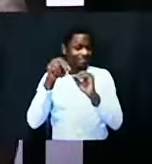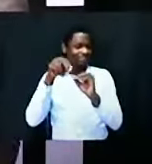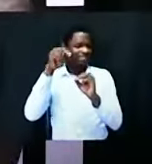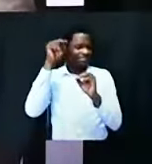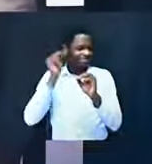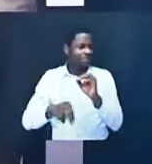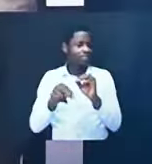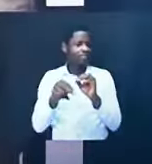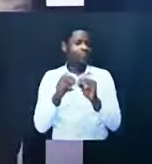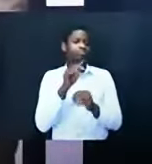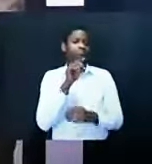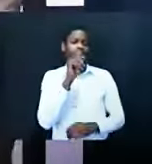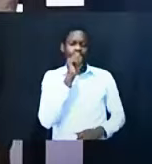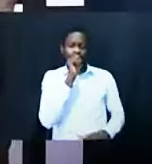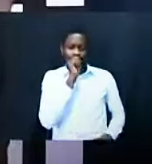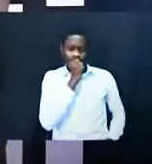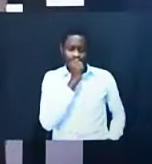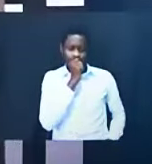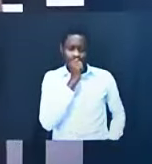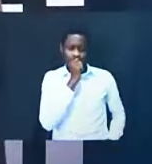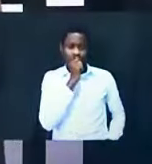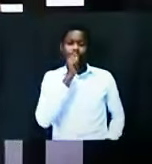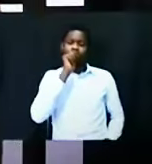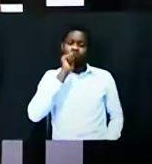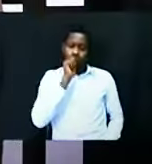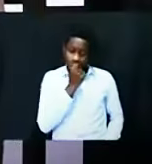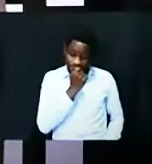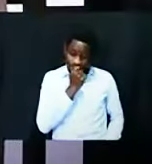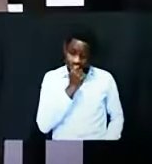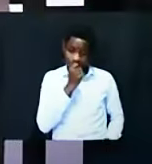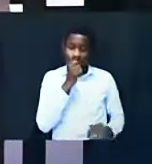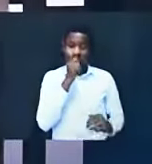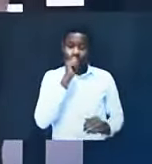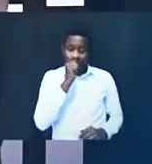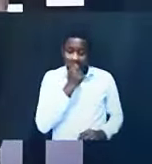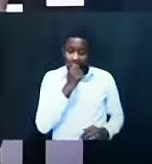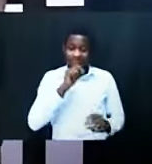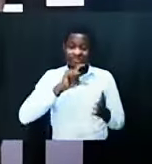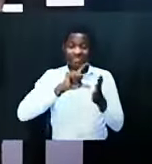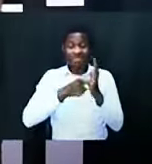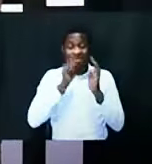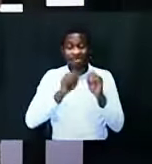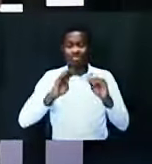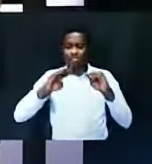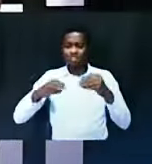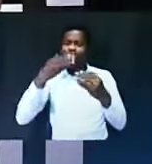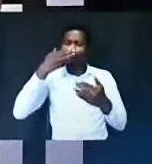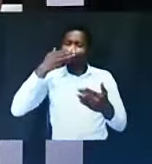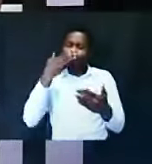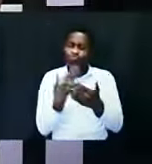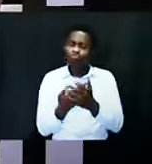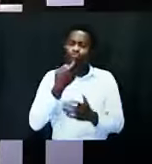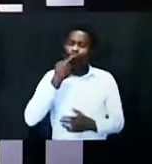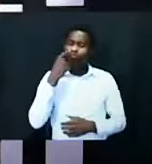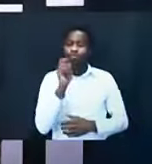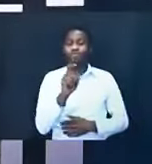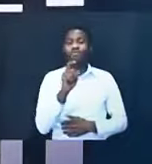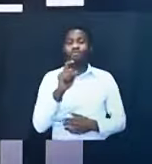Patience for good instruction. And then patience also to wait for